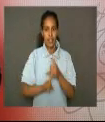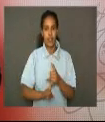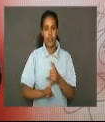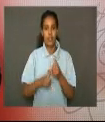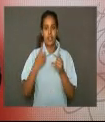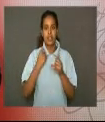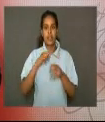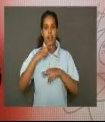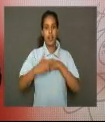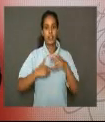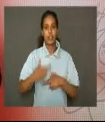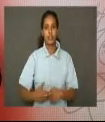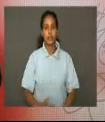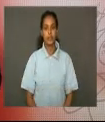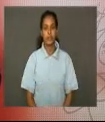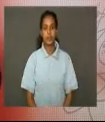the reaction.